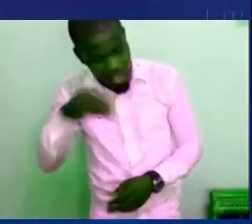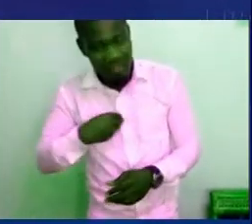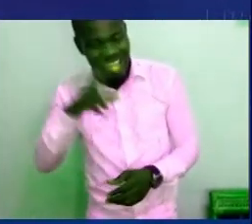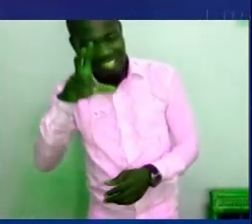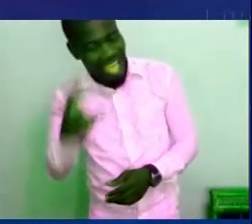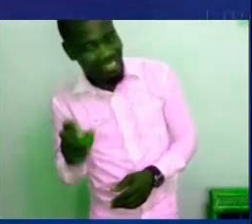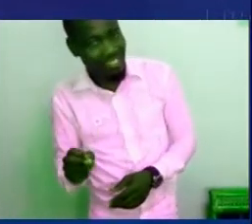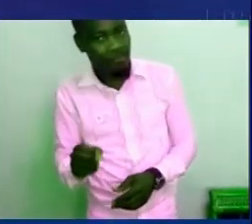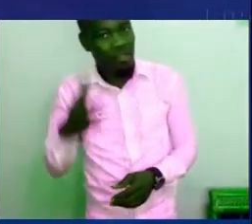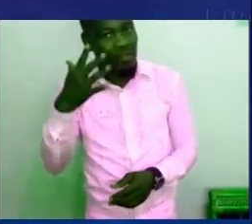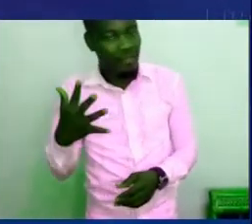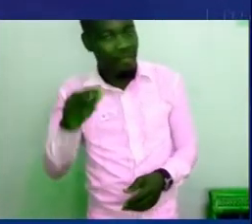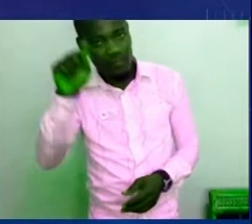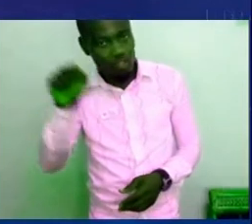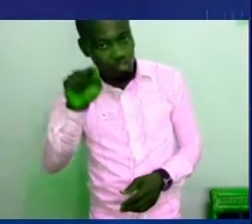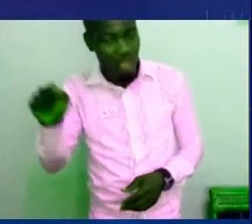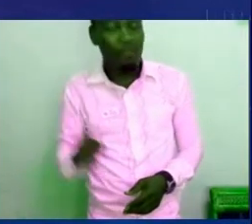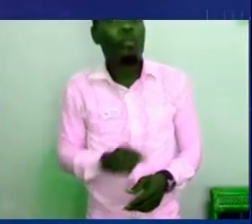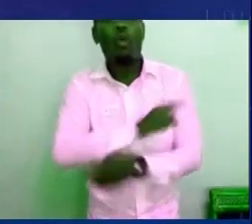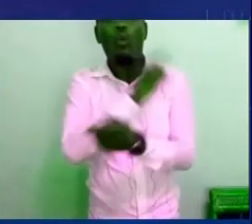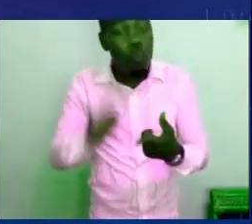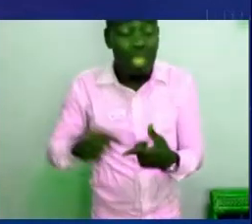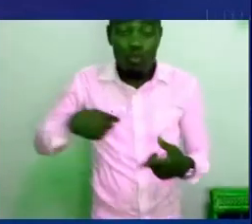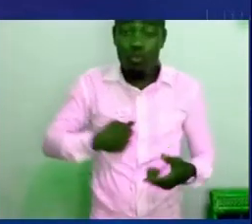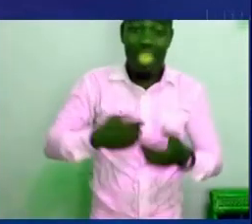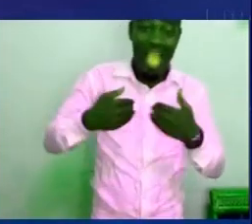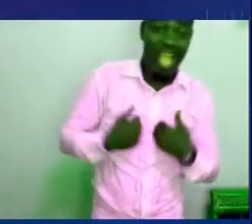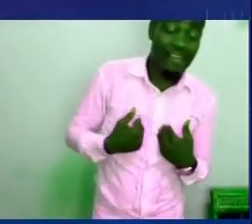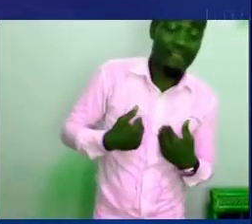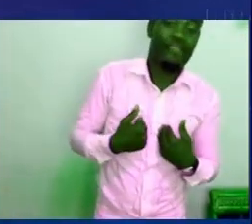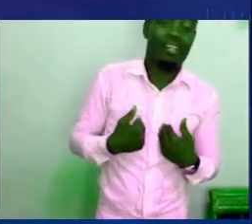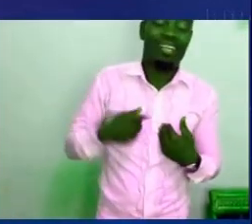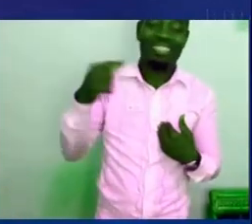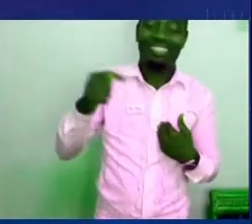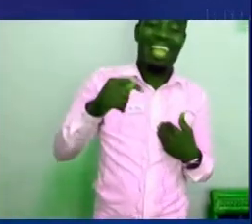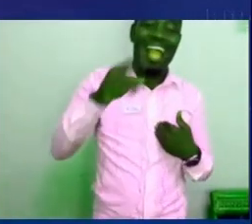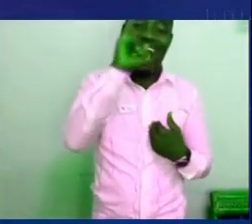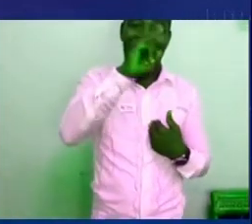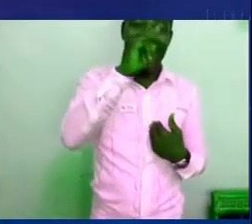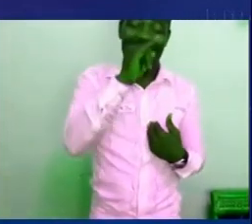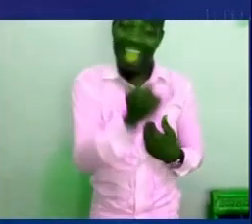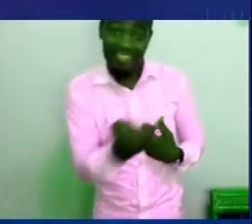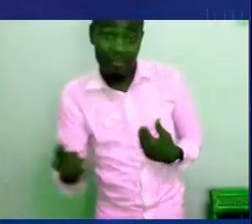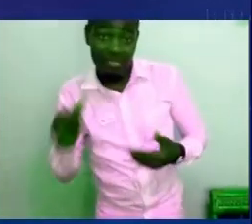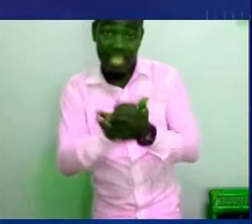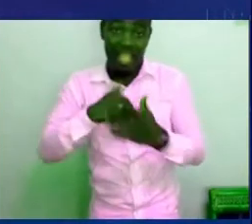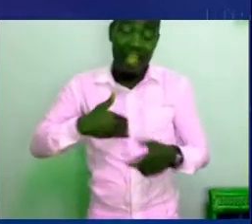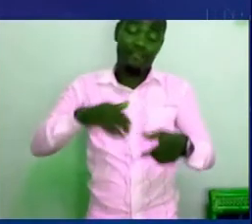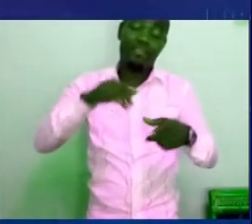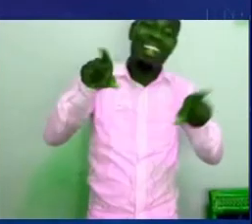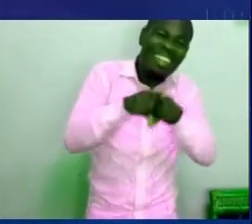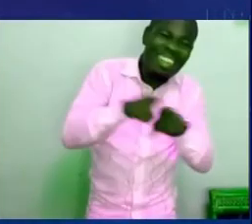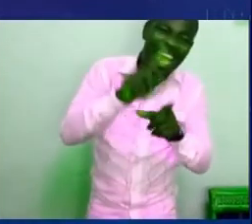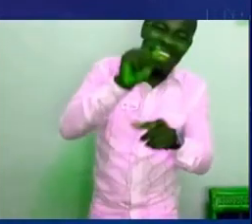5y times minus 6y will give us 30y squared. So when we add the items that